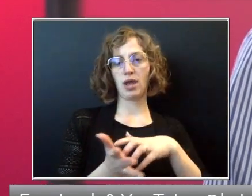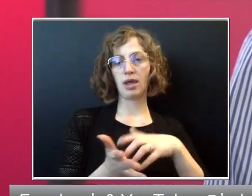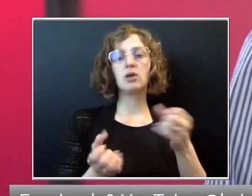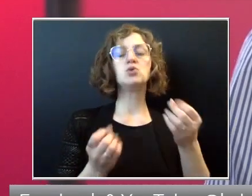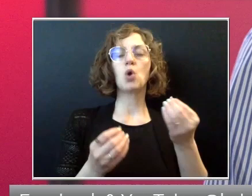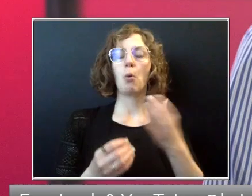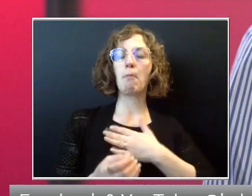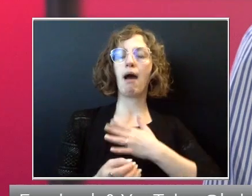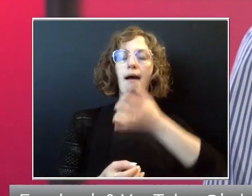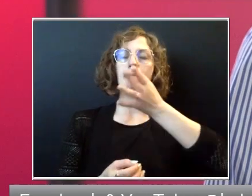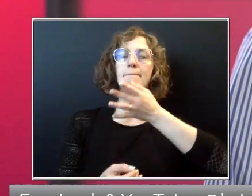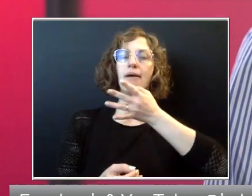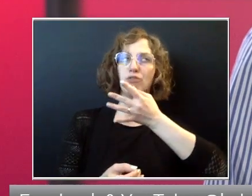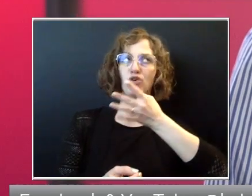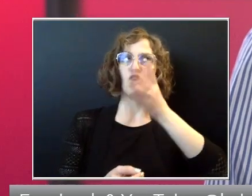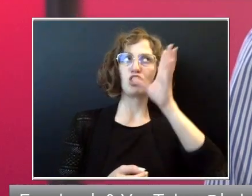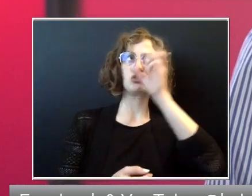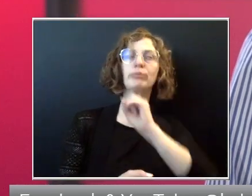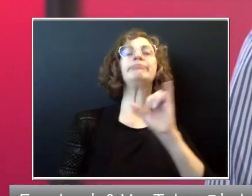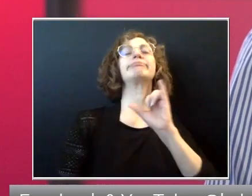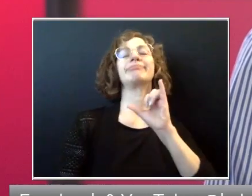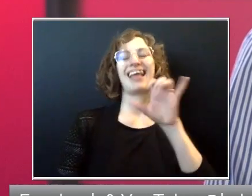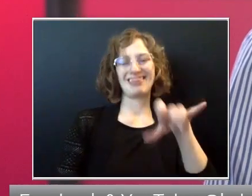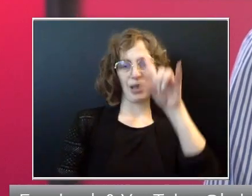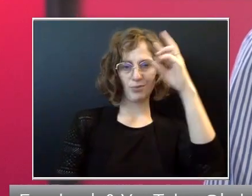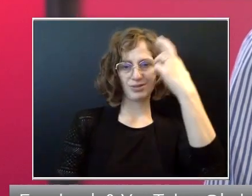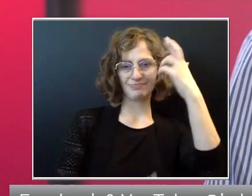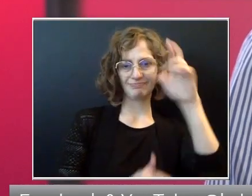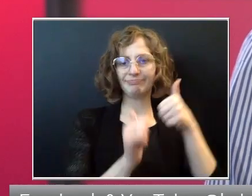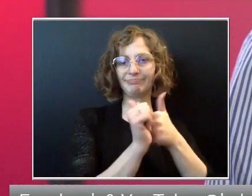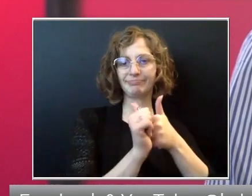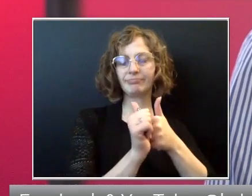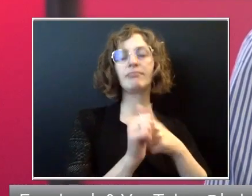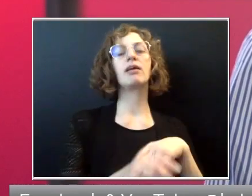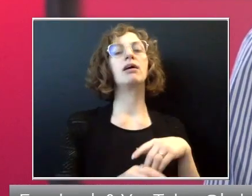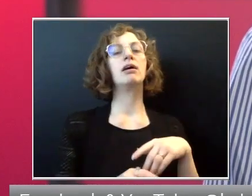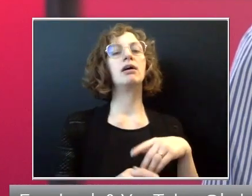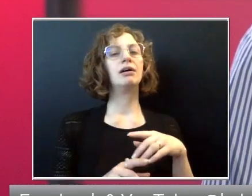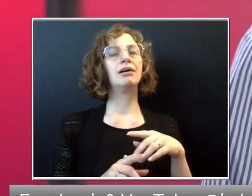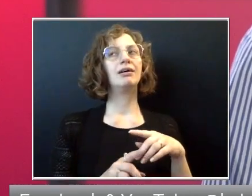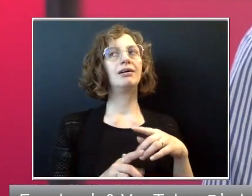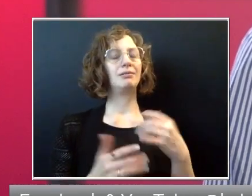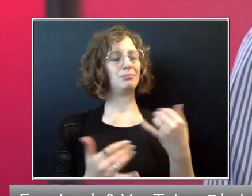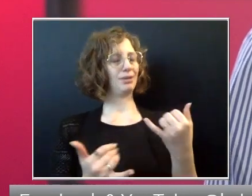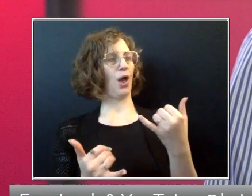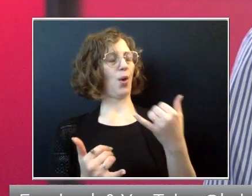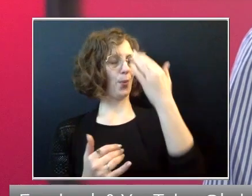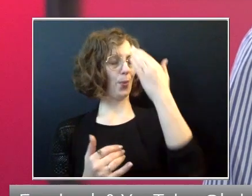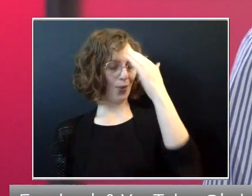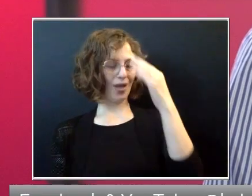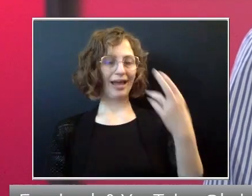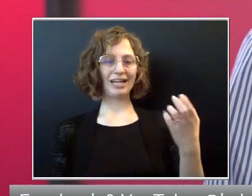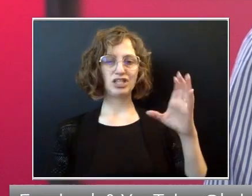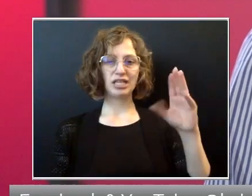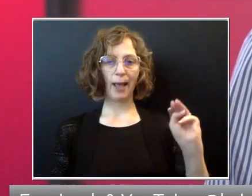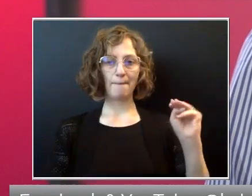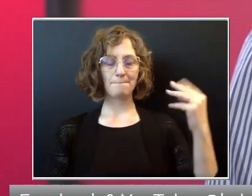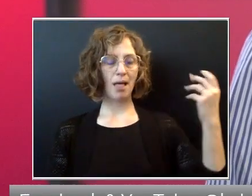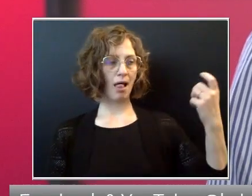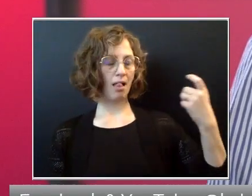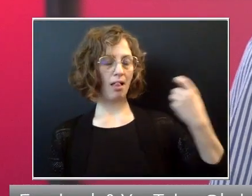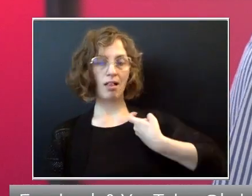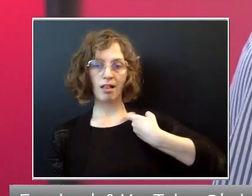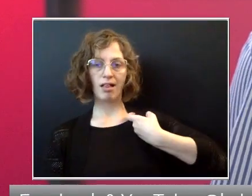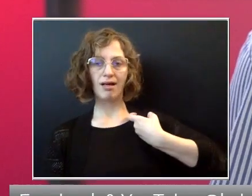But then HCM is an inherited disease, And when I was diagnosed, you know, we looked